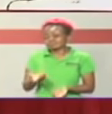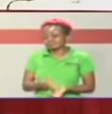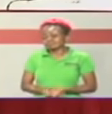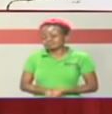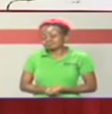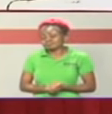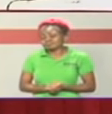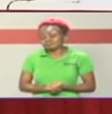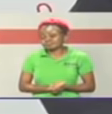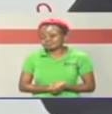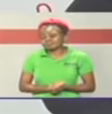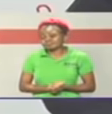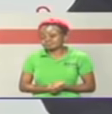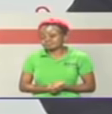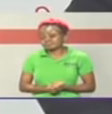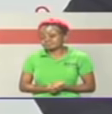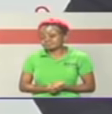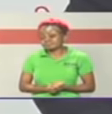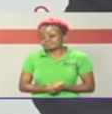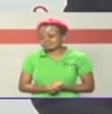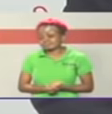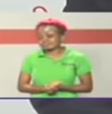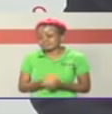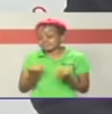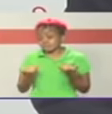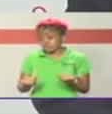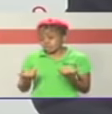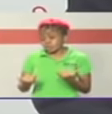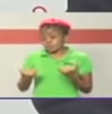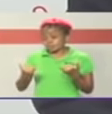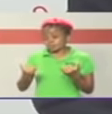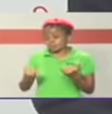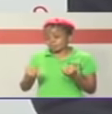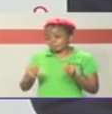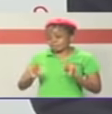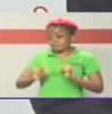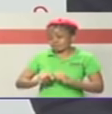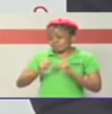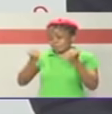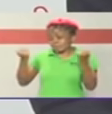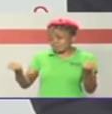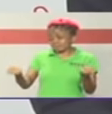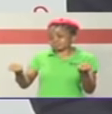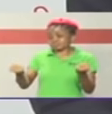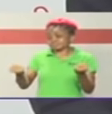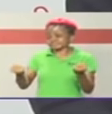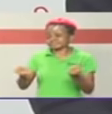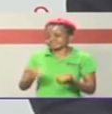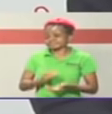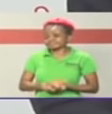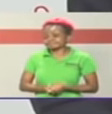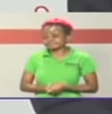Thank you very much. We now go to the Newsday. Newsday, we're ready for your two questions.